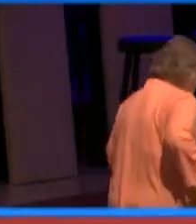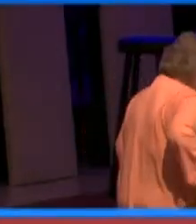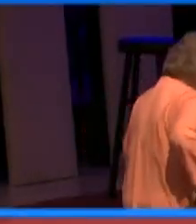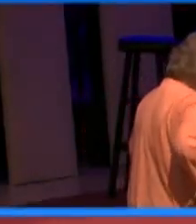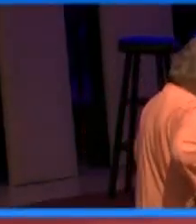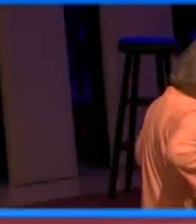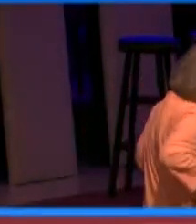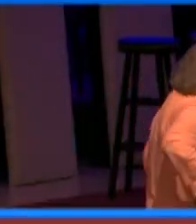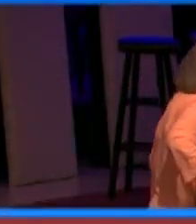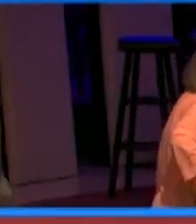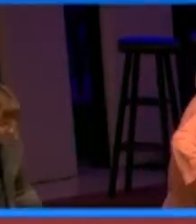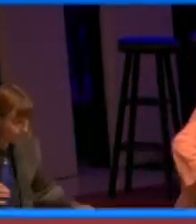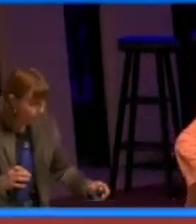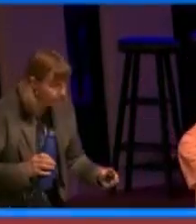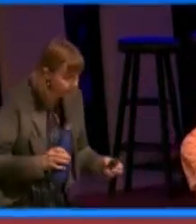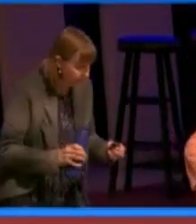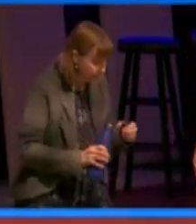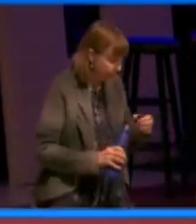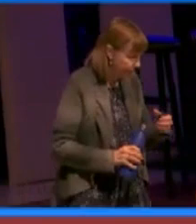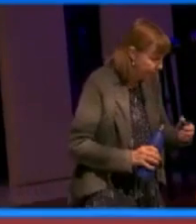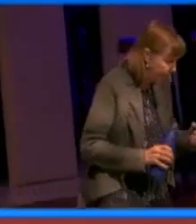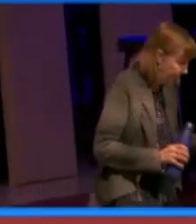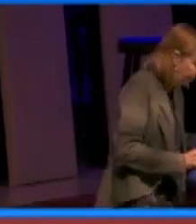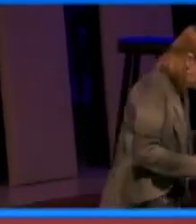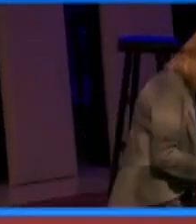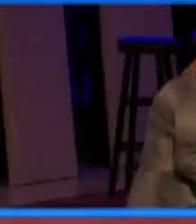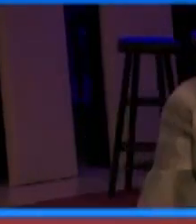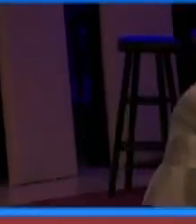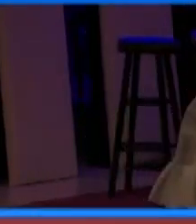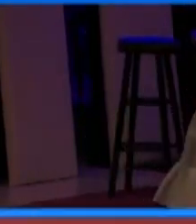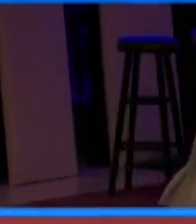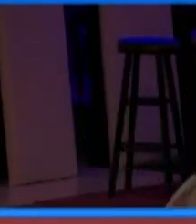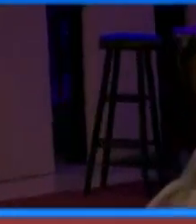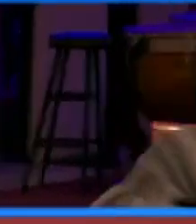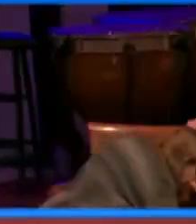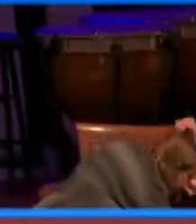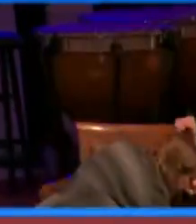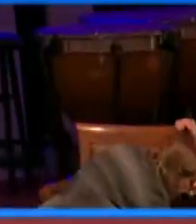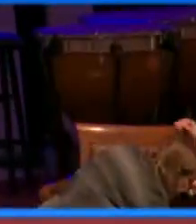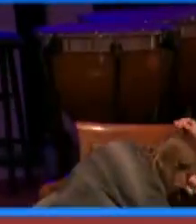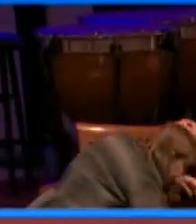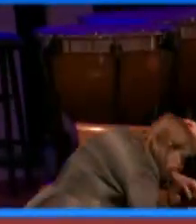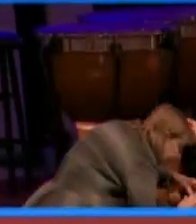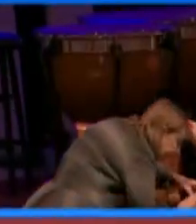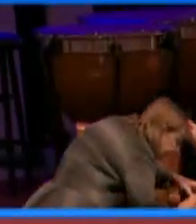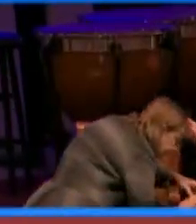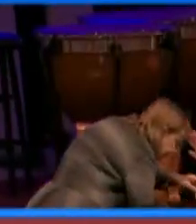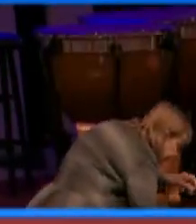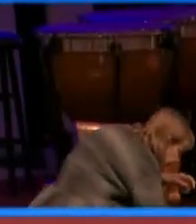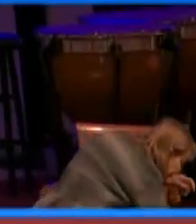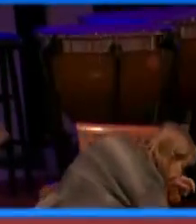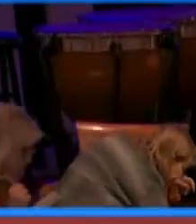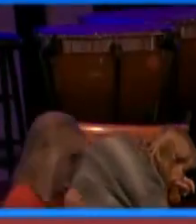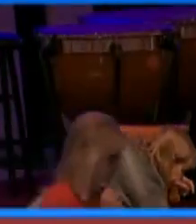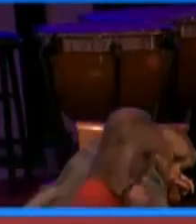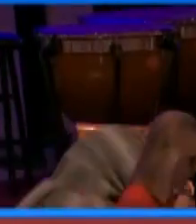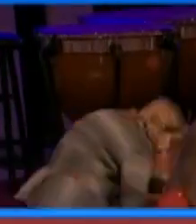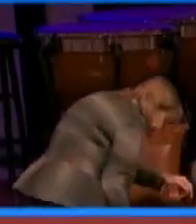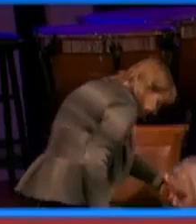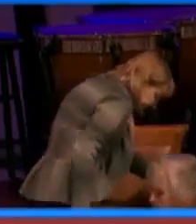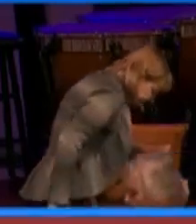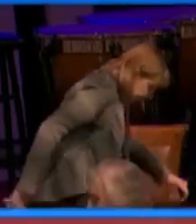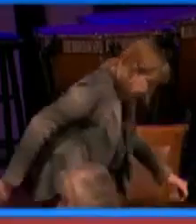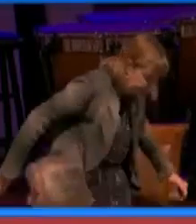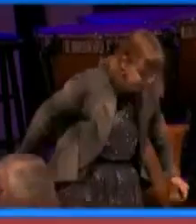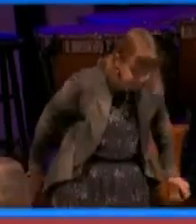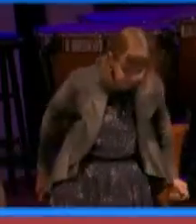So I was 19 years old. I was spending my summer working at the Alabama Baptist RA camp. For those of you that may